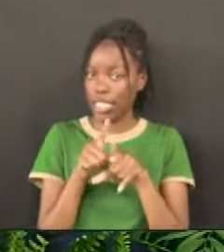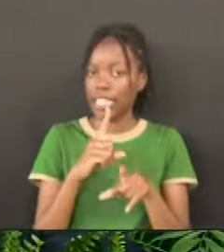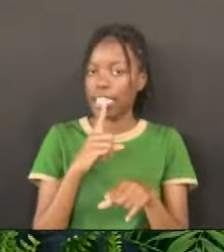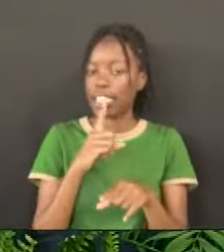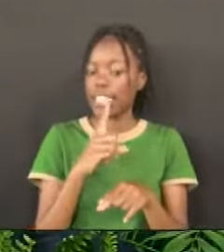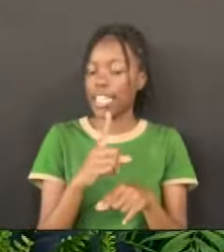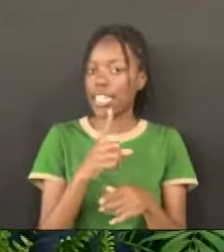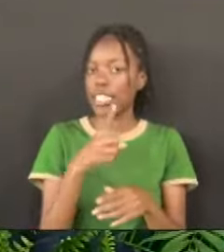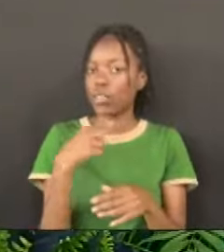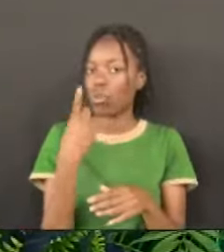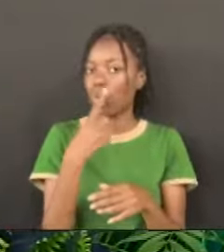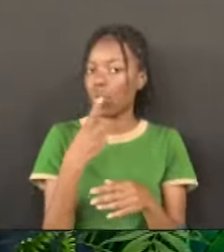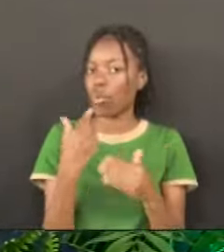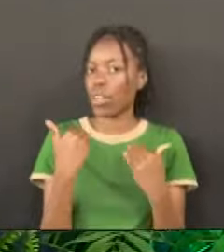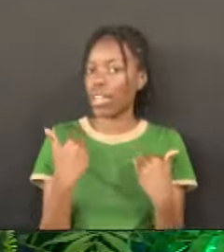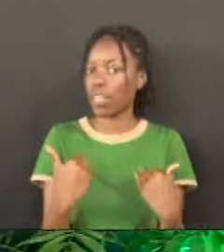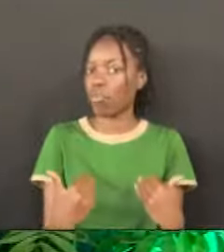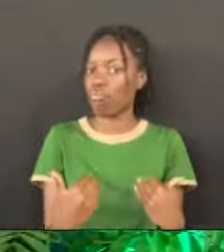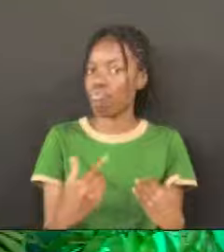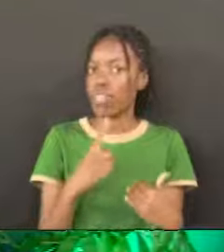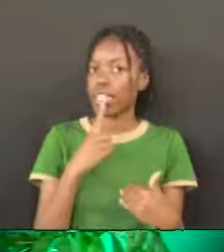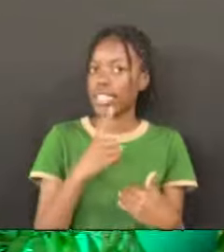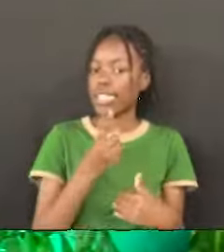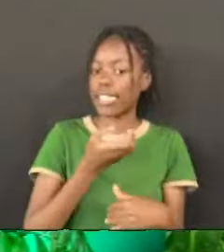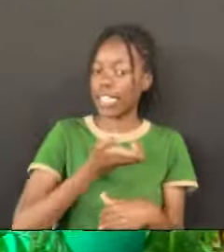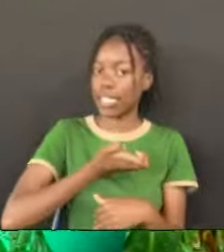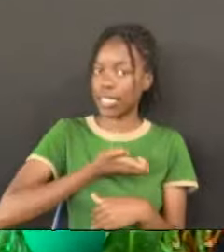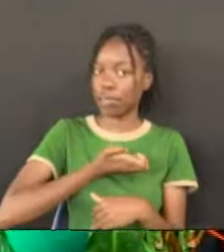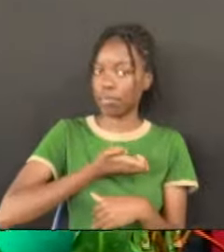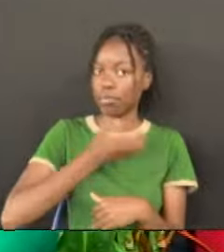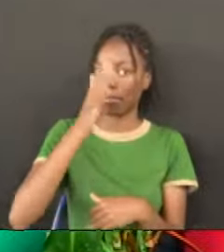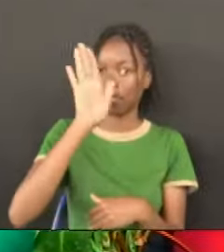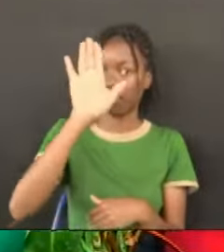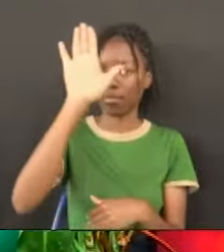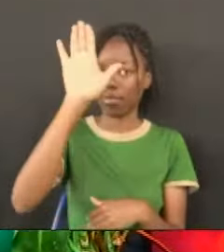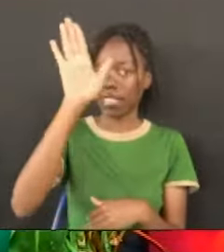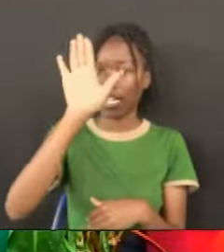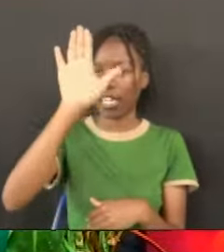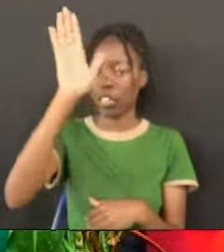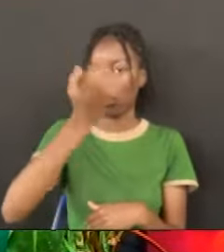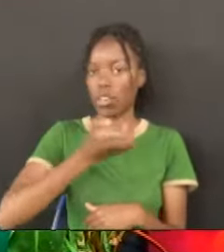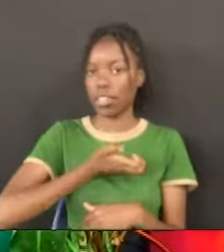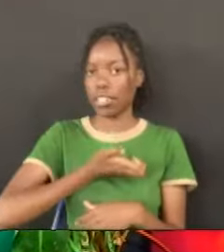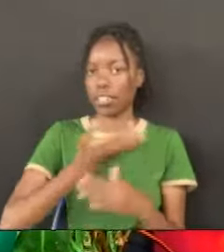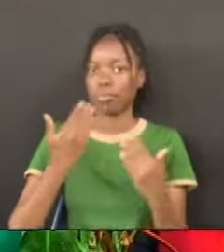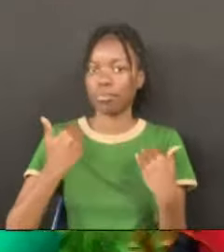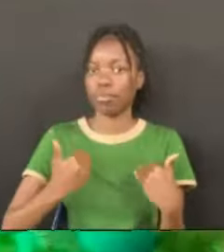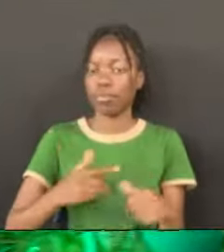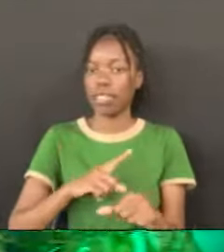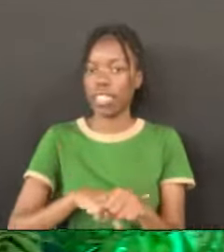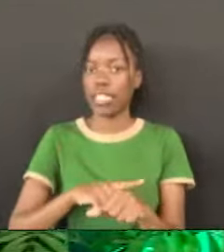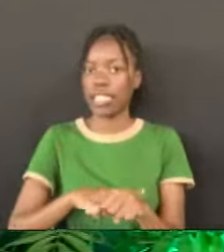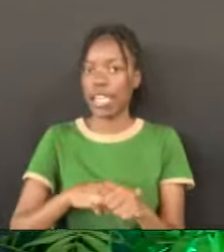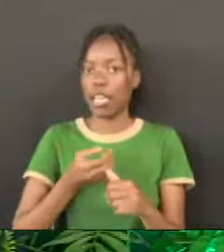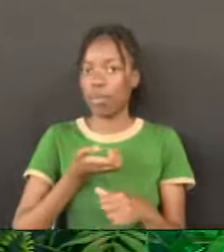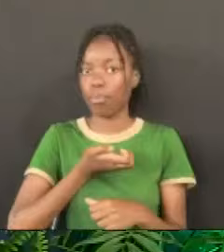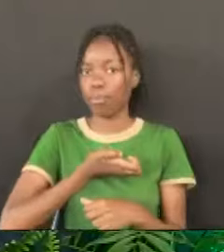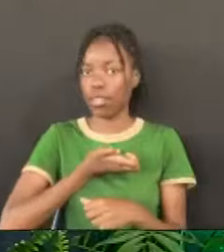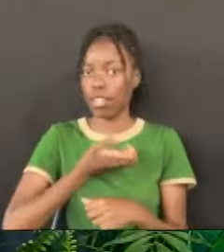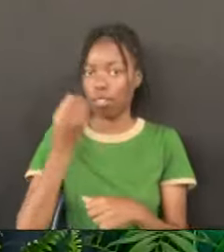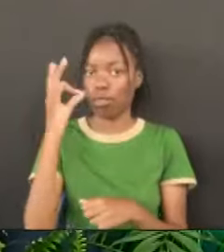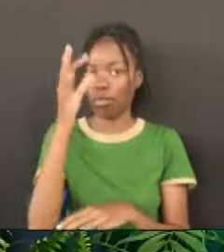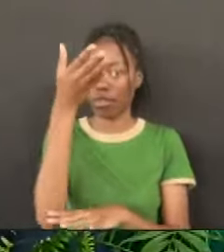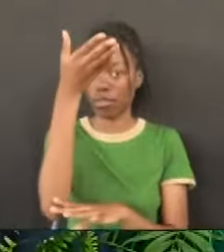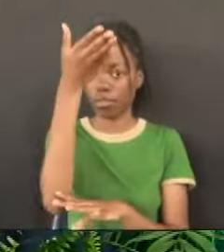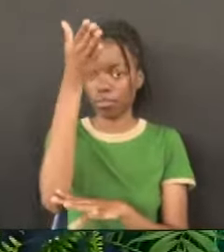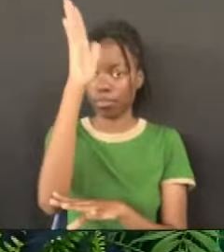It tells that I belong to God and God belongs to me. And when I belong to God and he belongs to me,